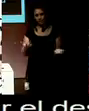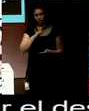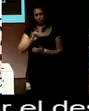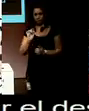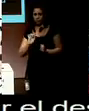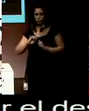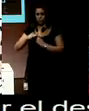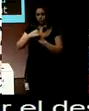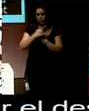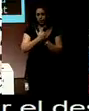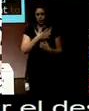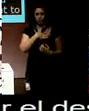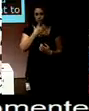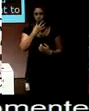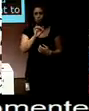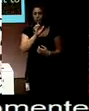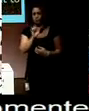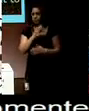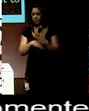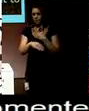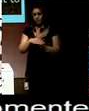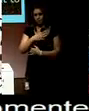products in order to boost